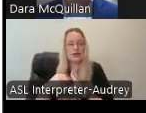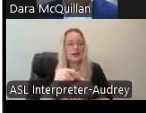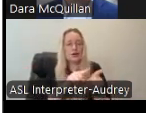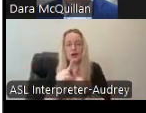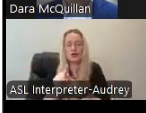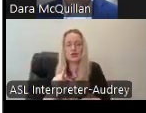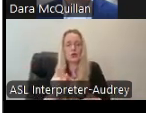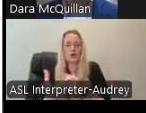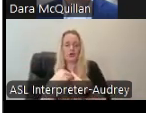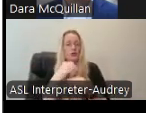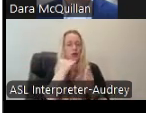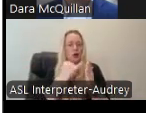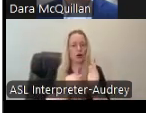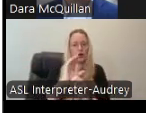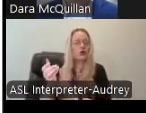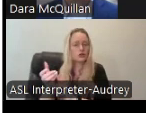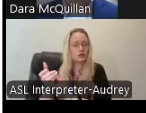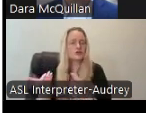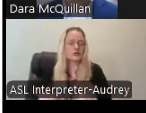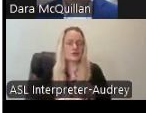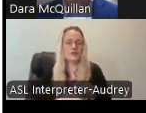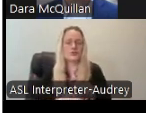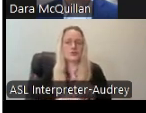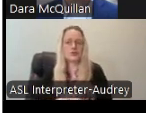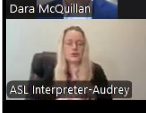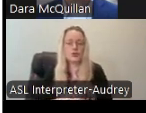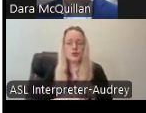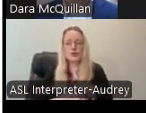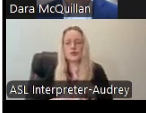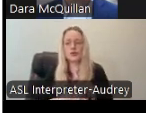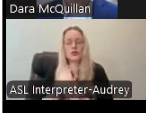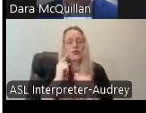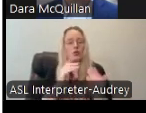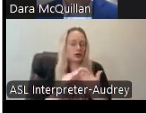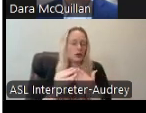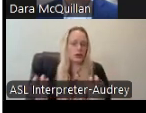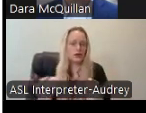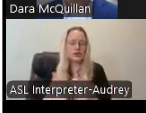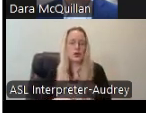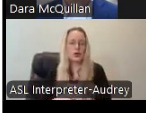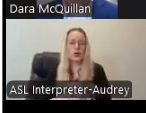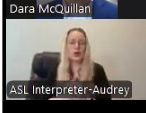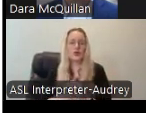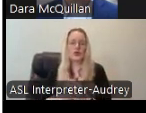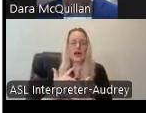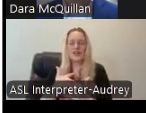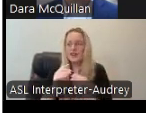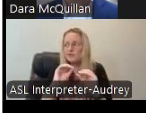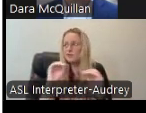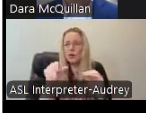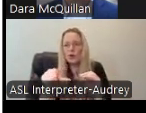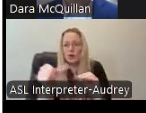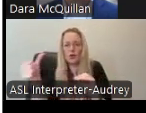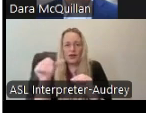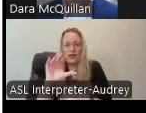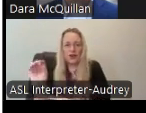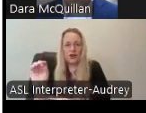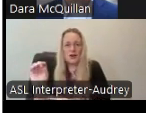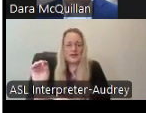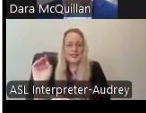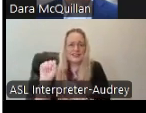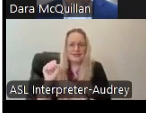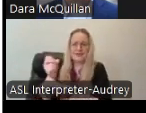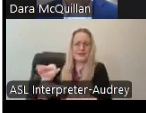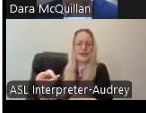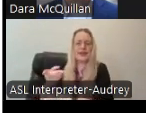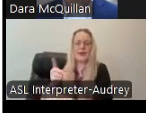to the community. So I couldn't see anybody other than Silverstein